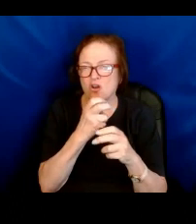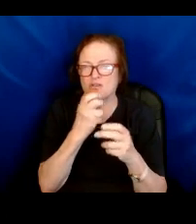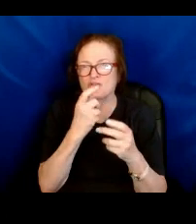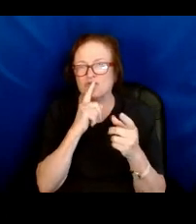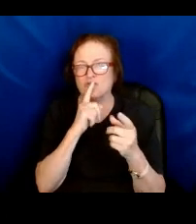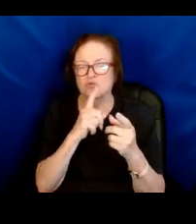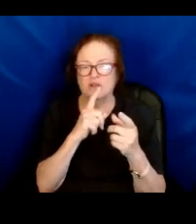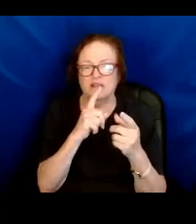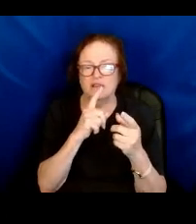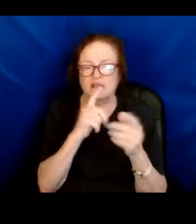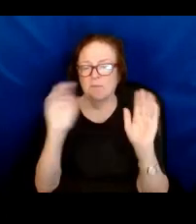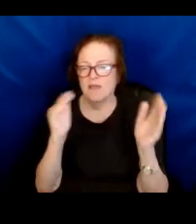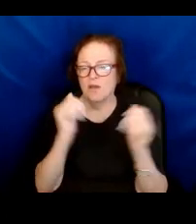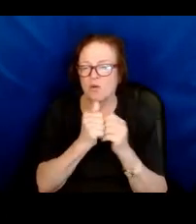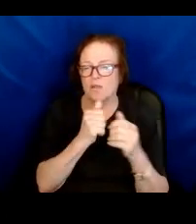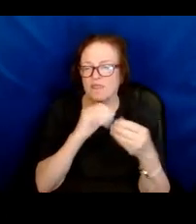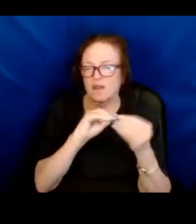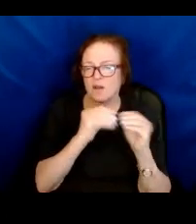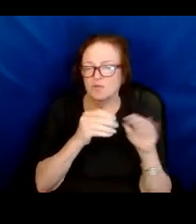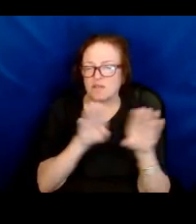decades ago.